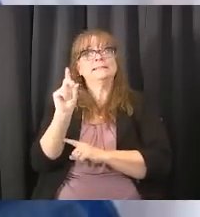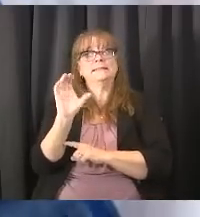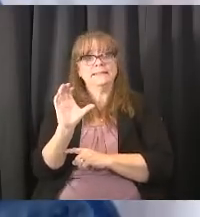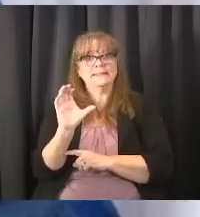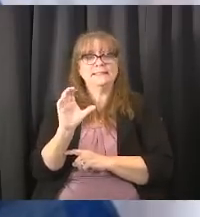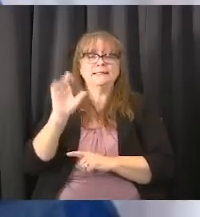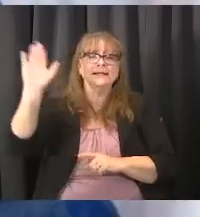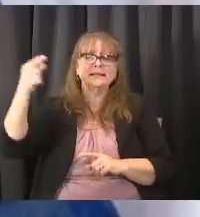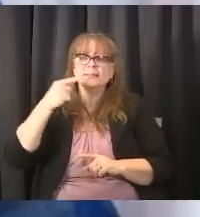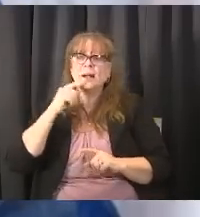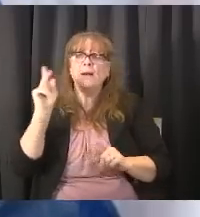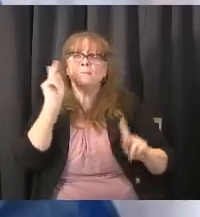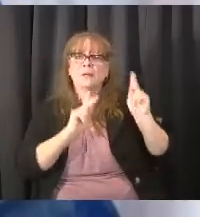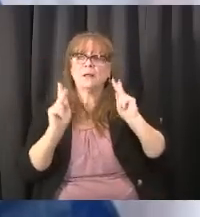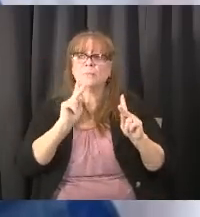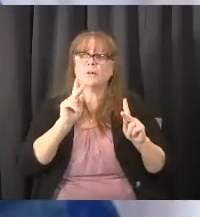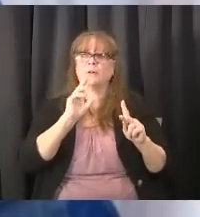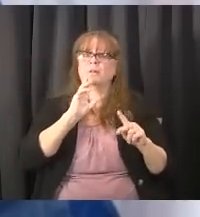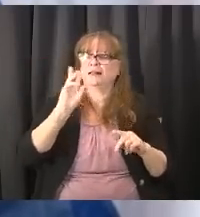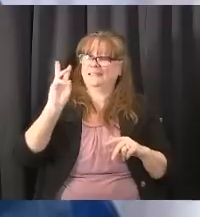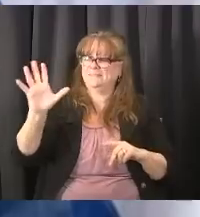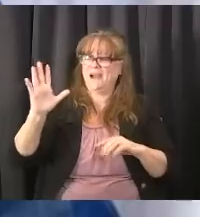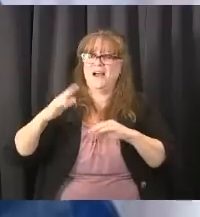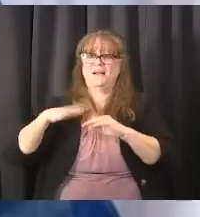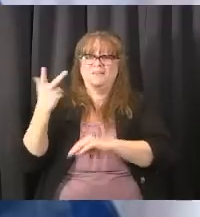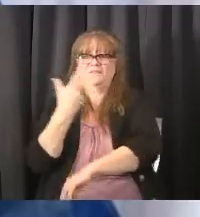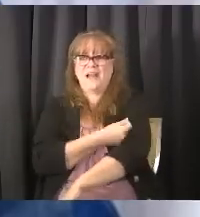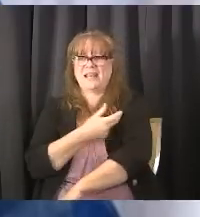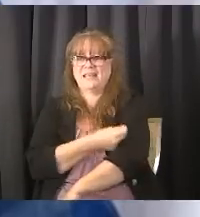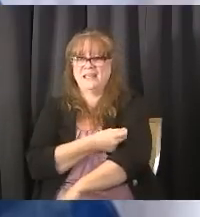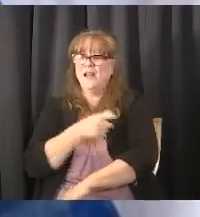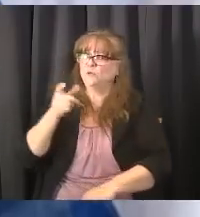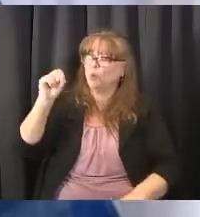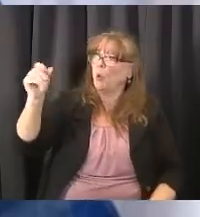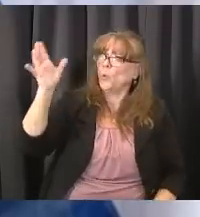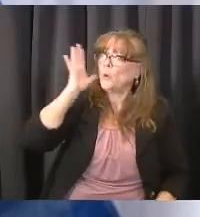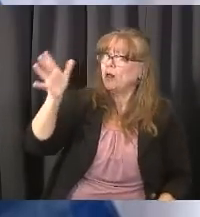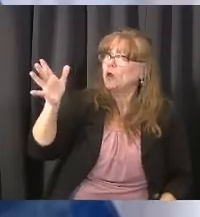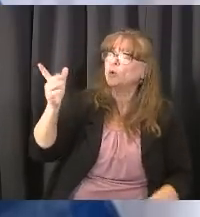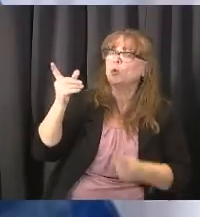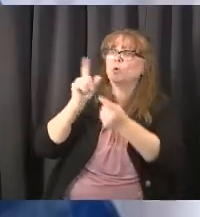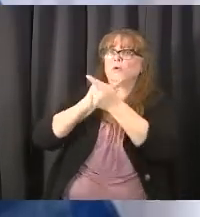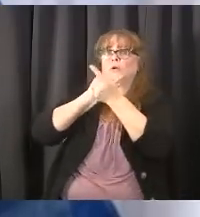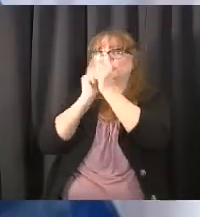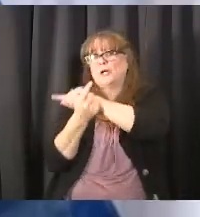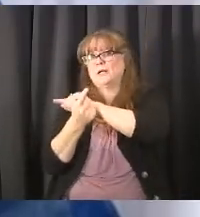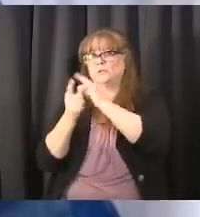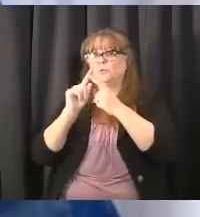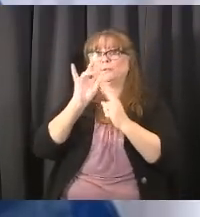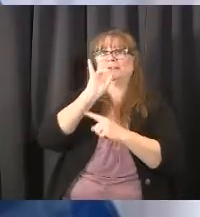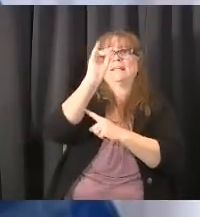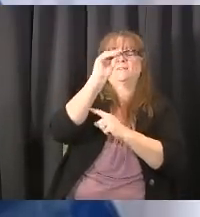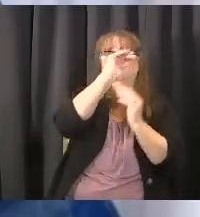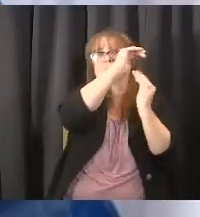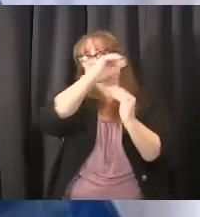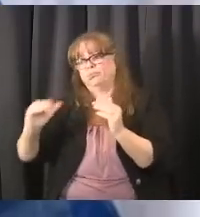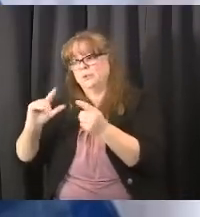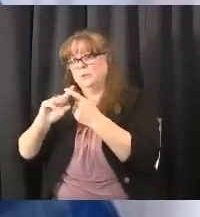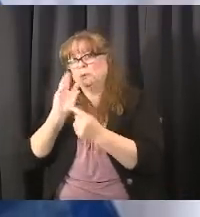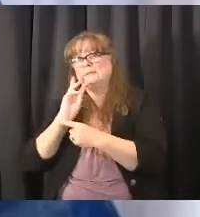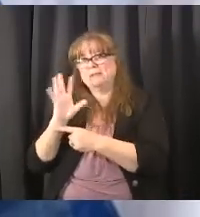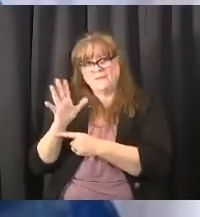question, will the state consider updating the priority level again to fit that guidance? And secondly, You had mentioned the slow rollout of the federal